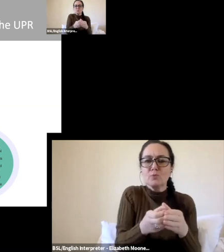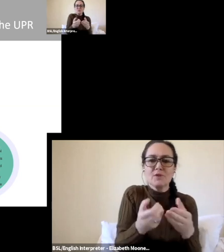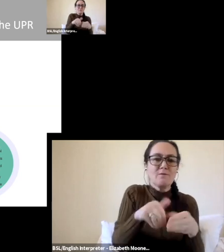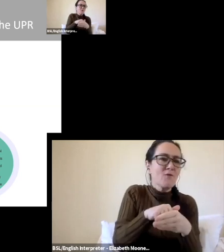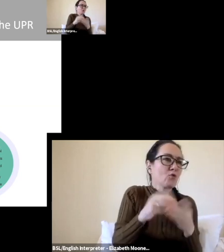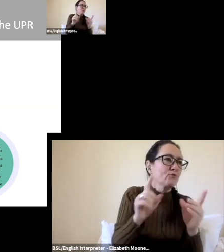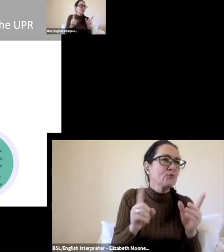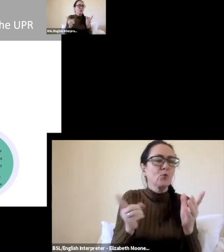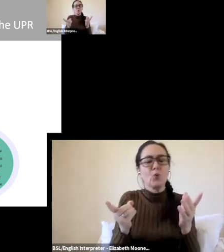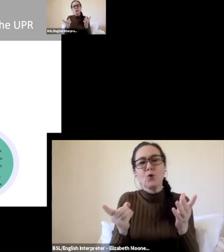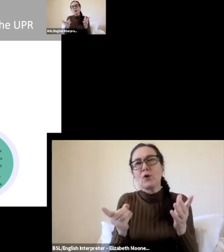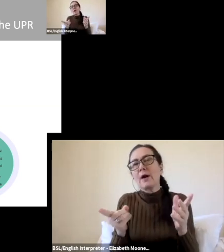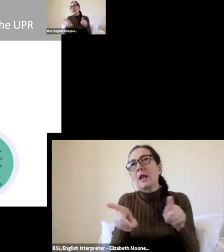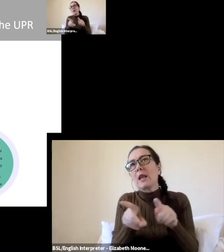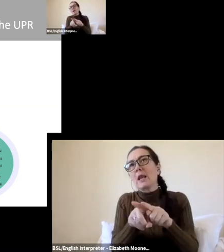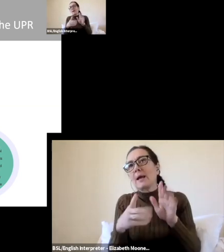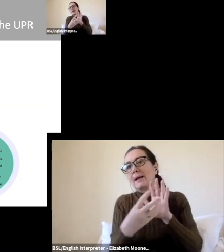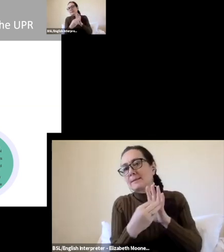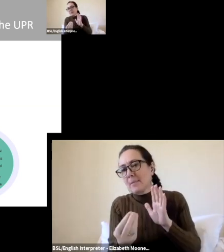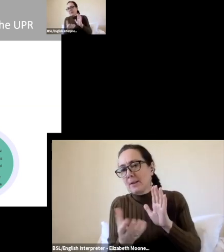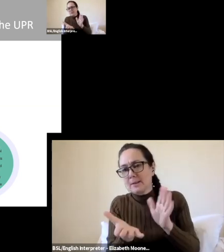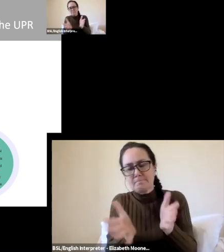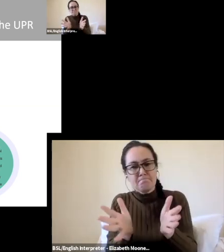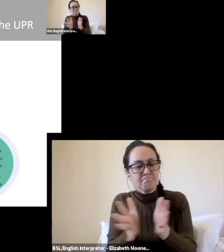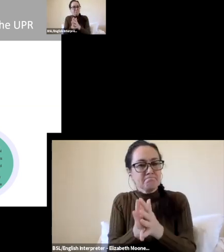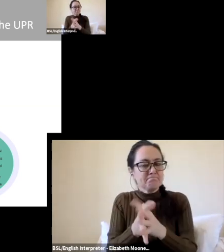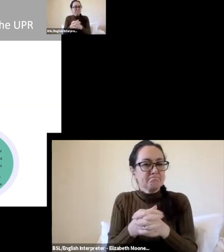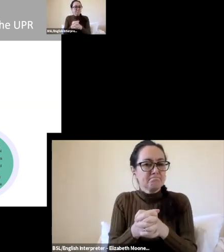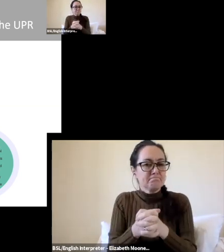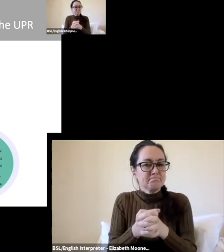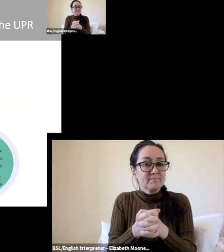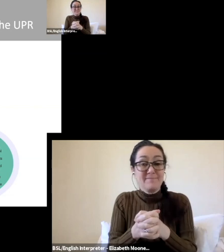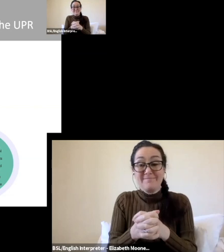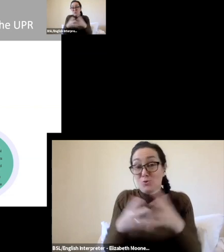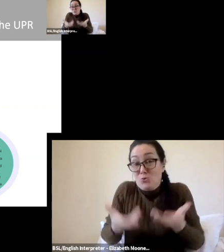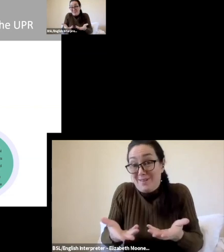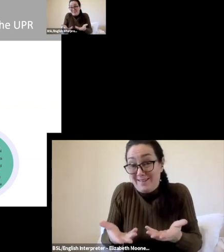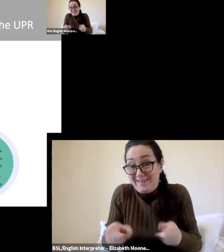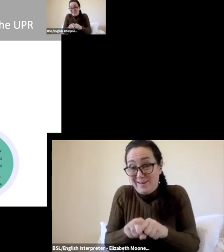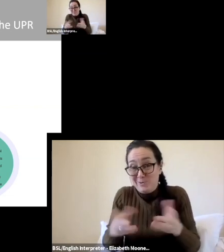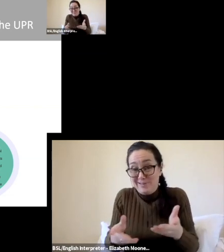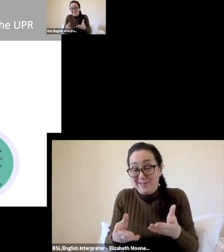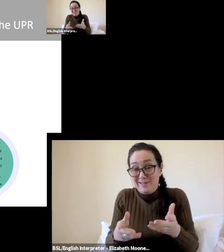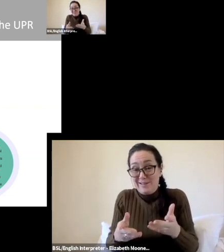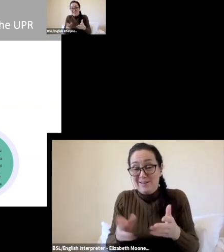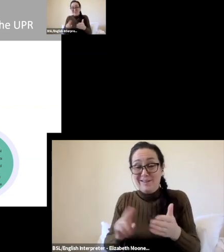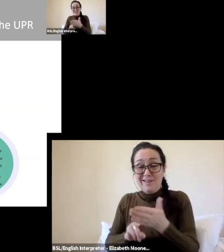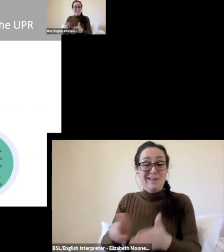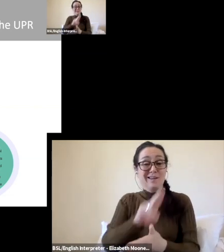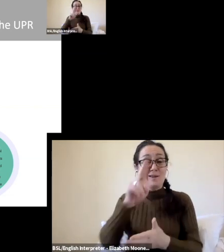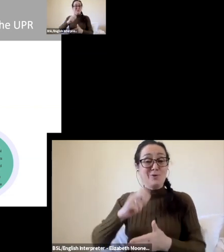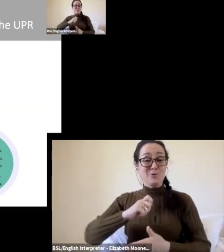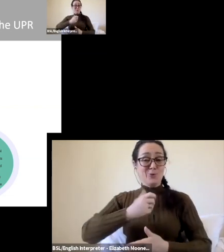have consultations with, as we're doing today, the national human rights institutions and the civil